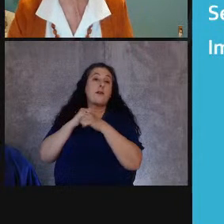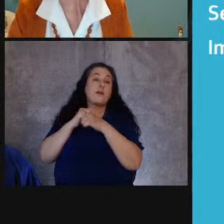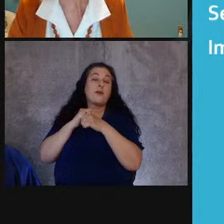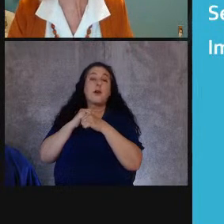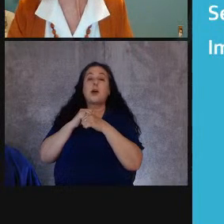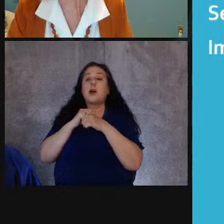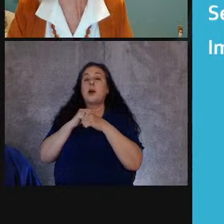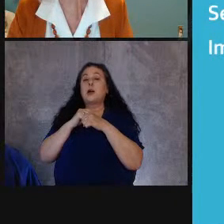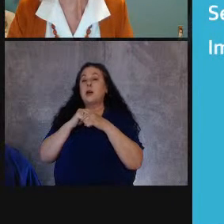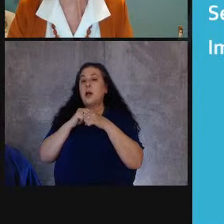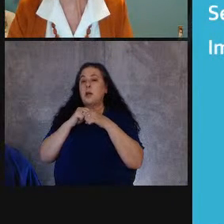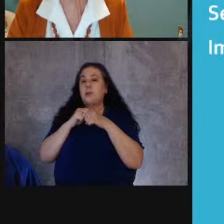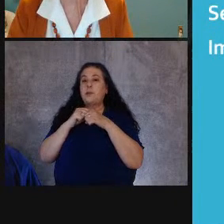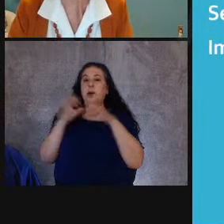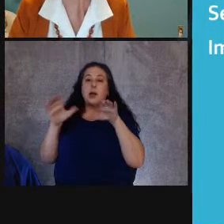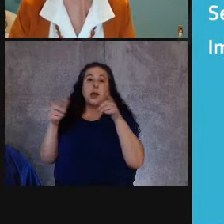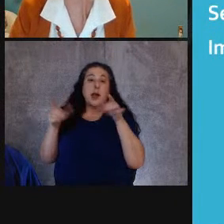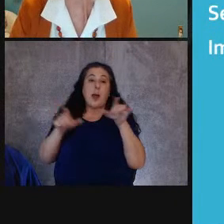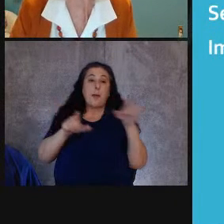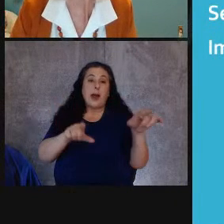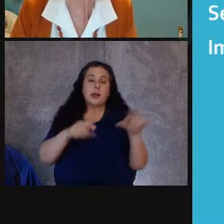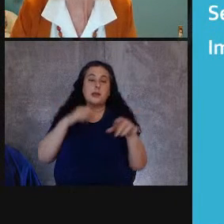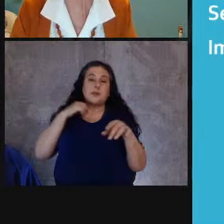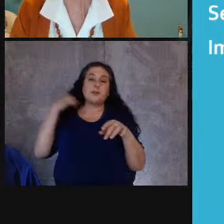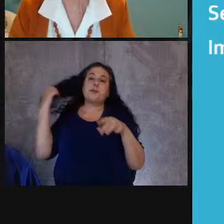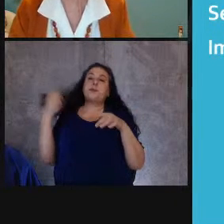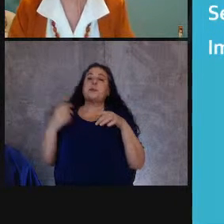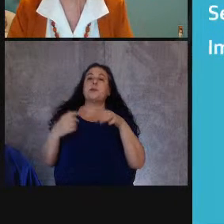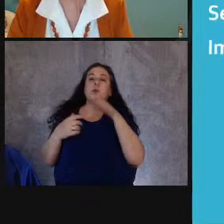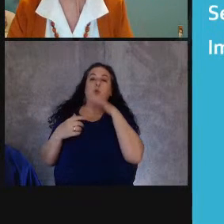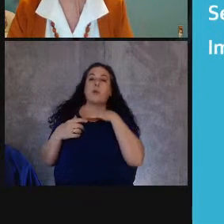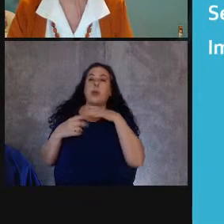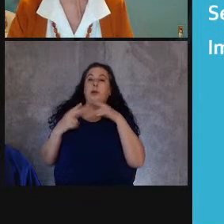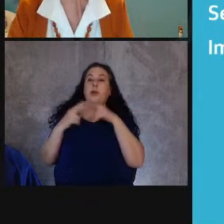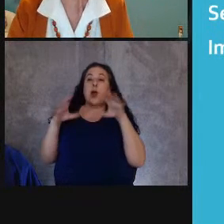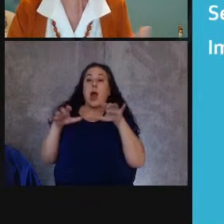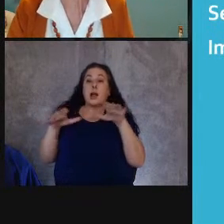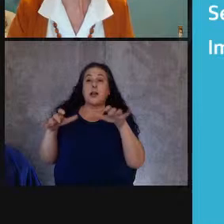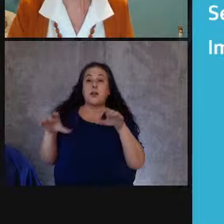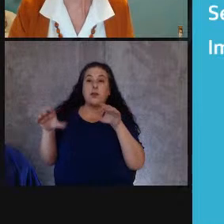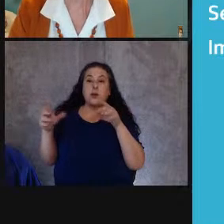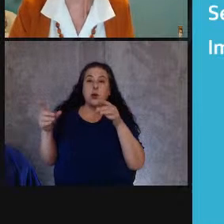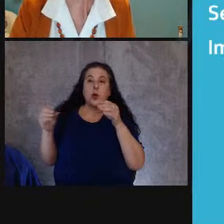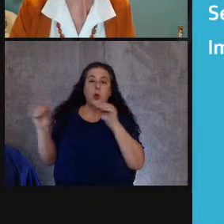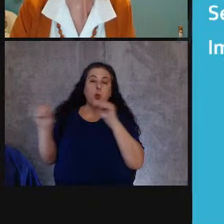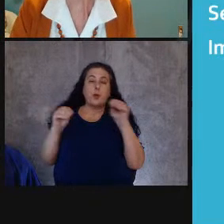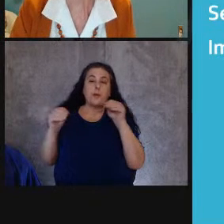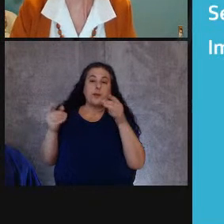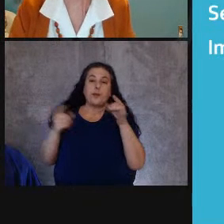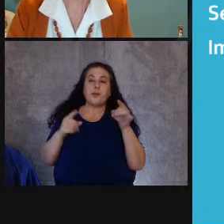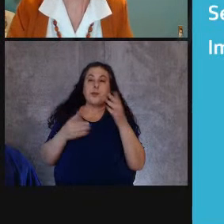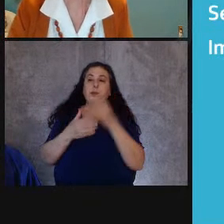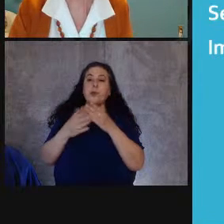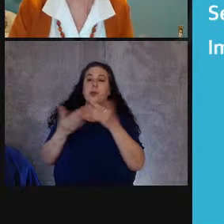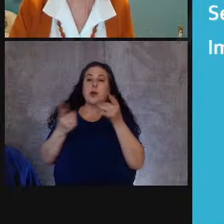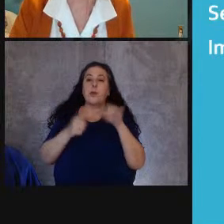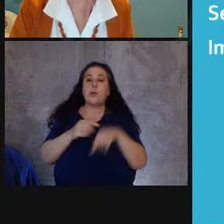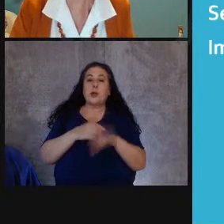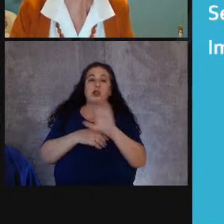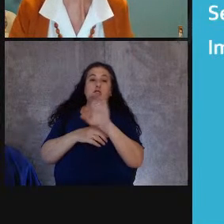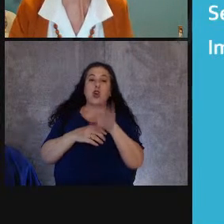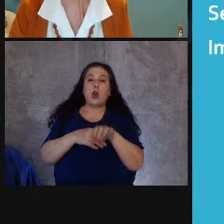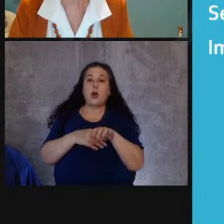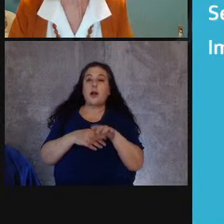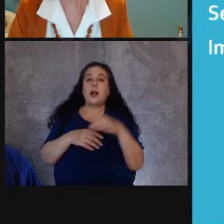Illinois was no exception. There were very, very, very active movements going on. Some of these were taking place in Chicago.